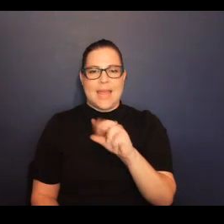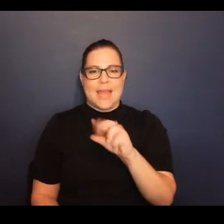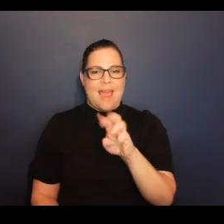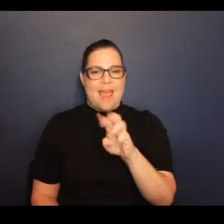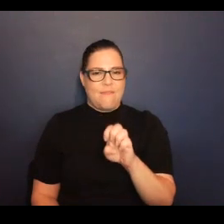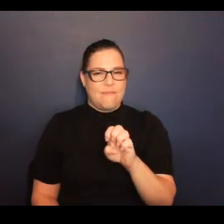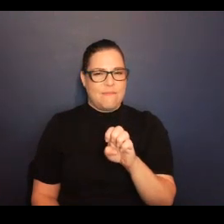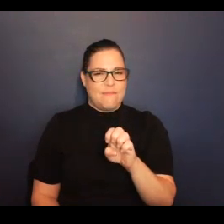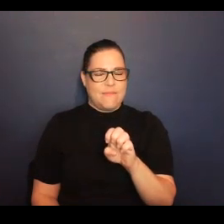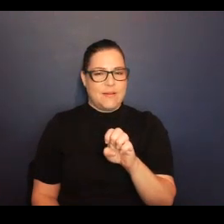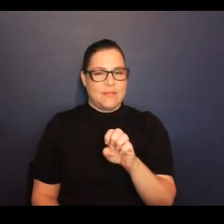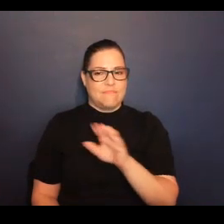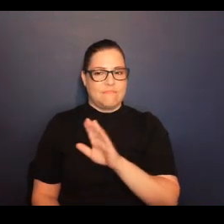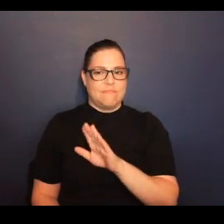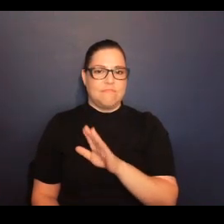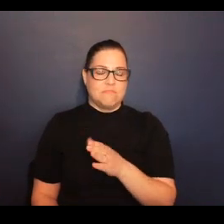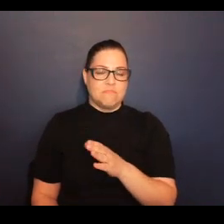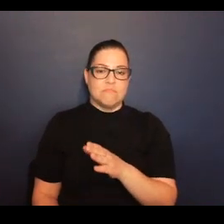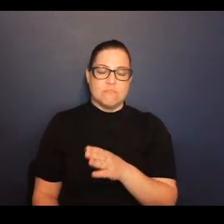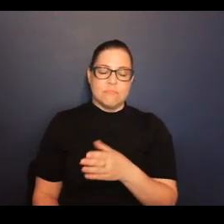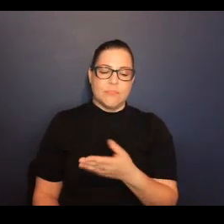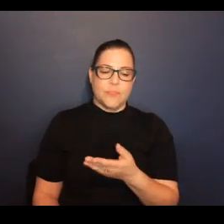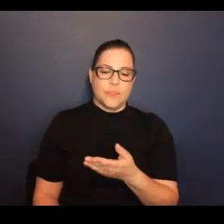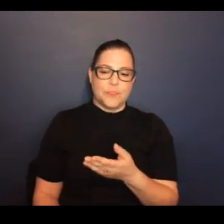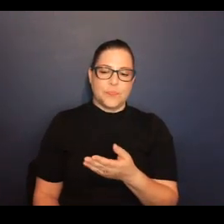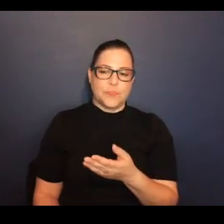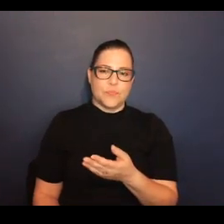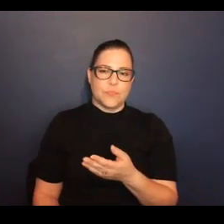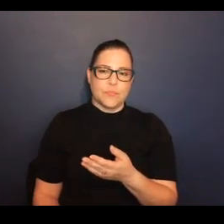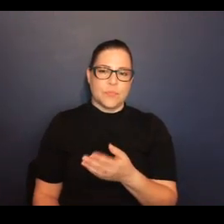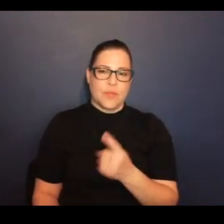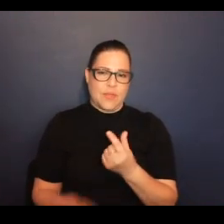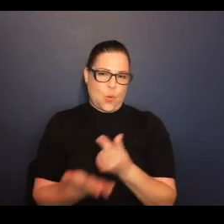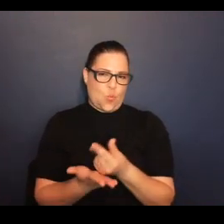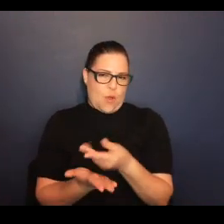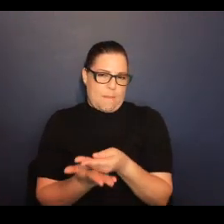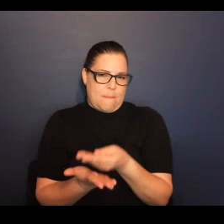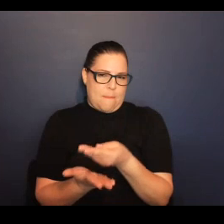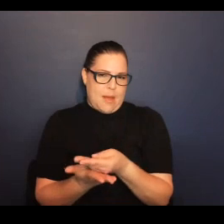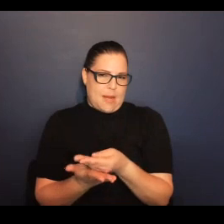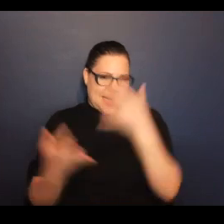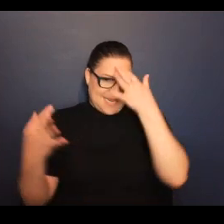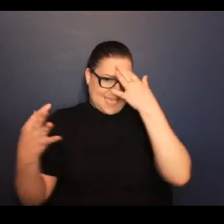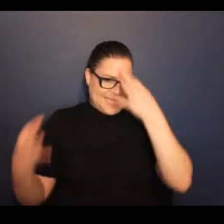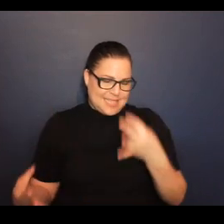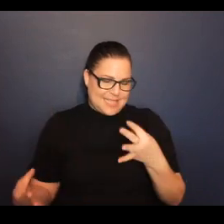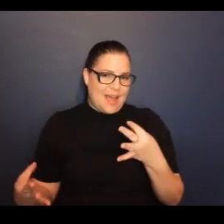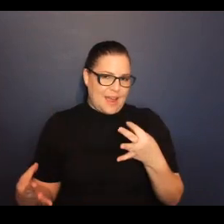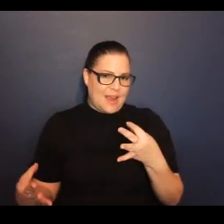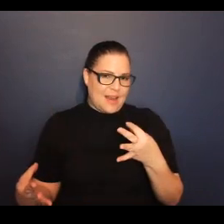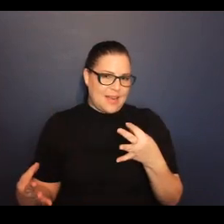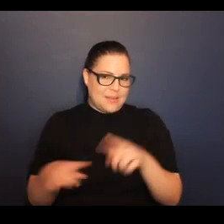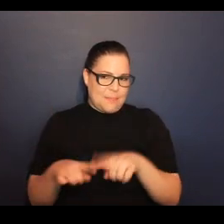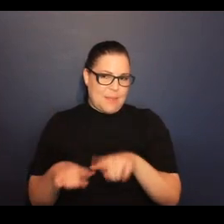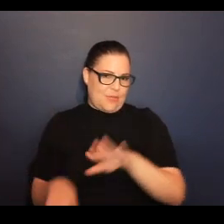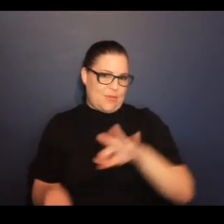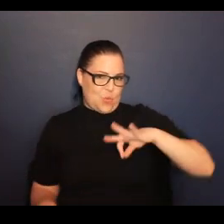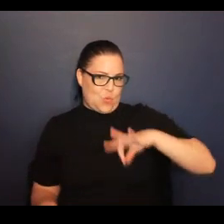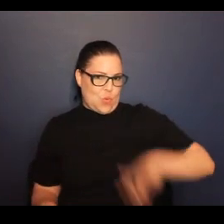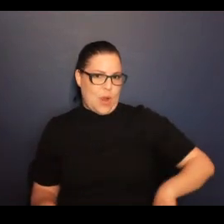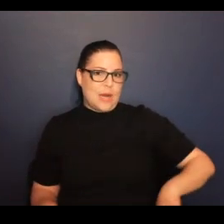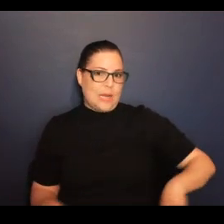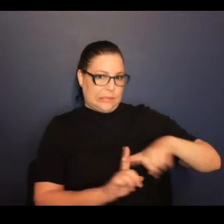the staff has, you know, this is these grants are predicated on having a good credit